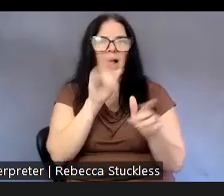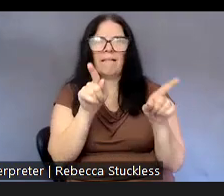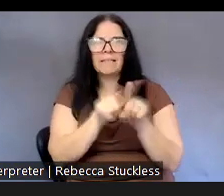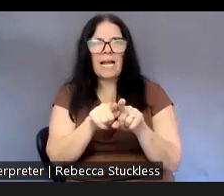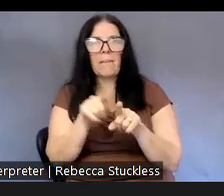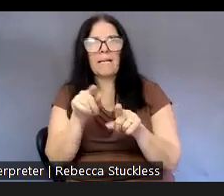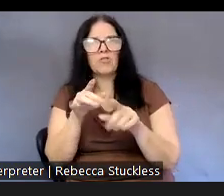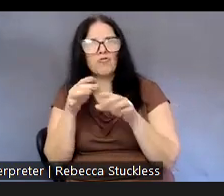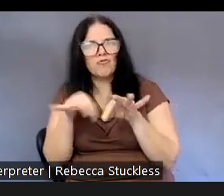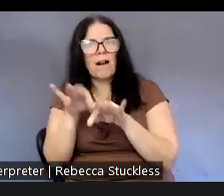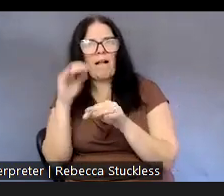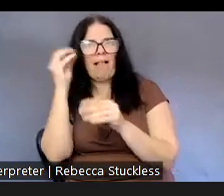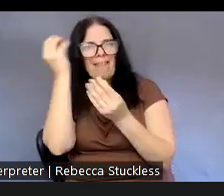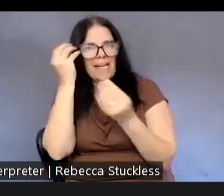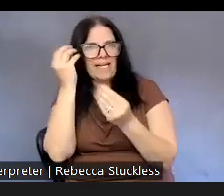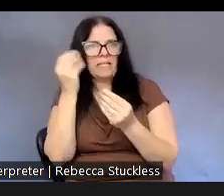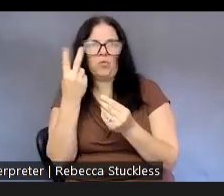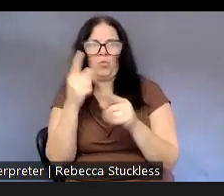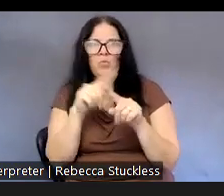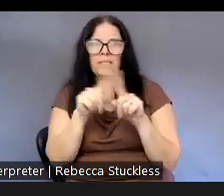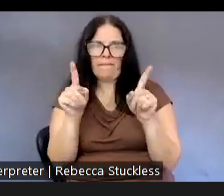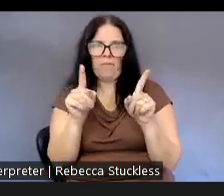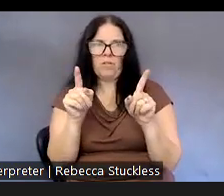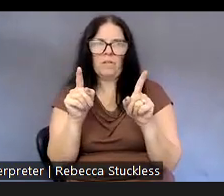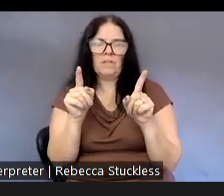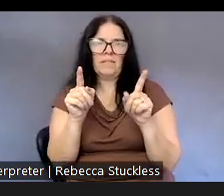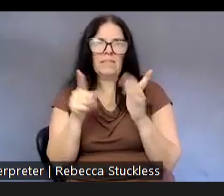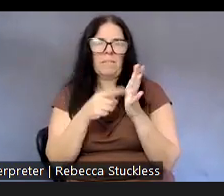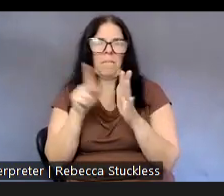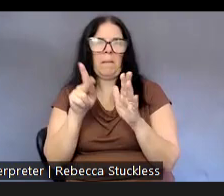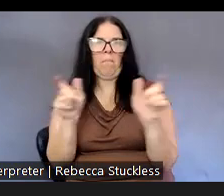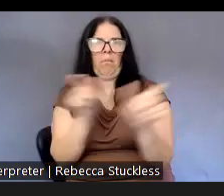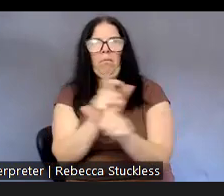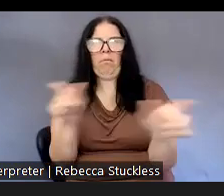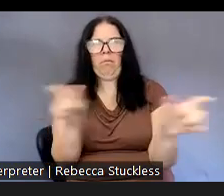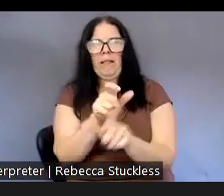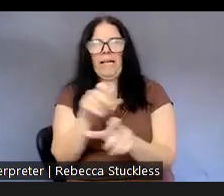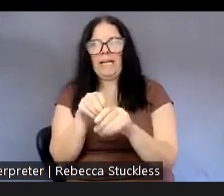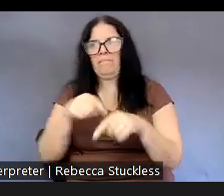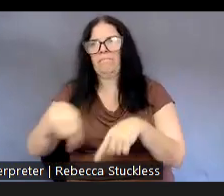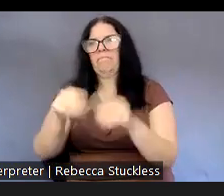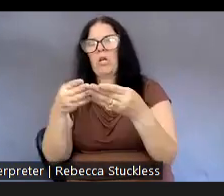thinking. Those two terms are sometimes confused, at least in the popular mind.